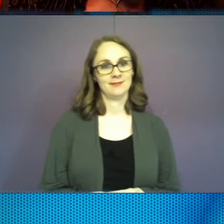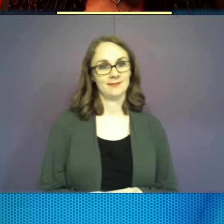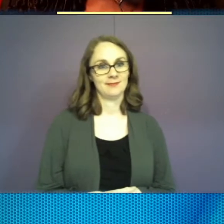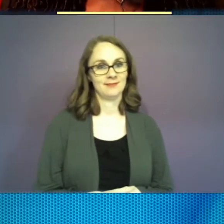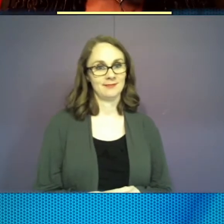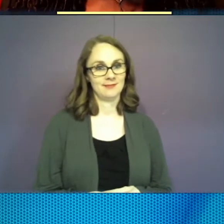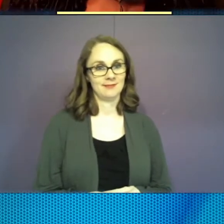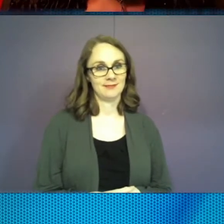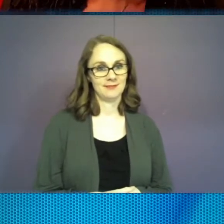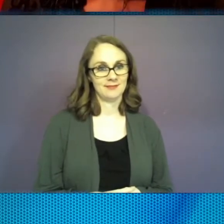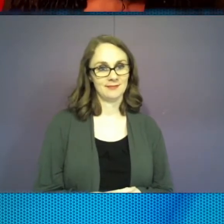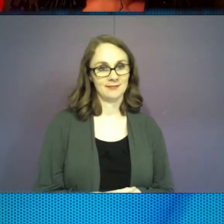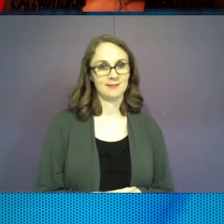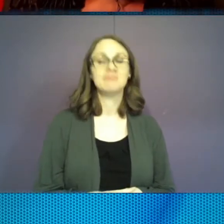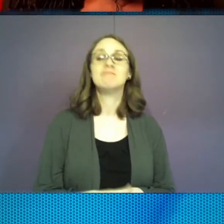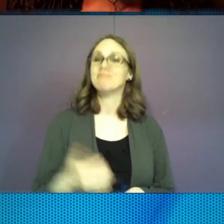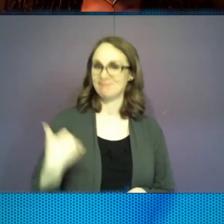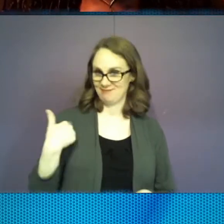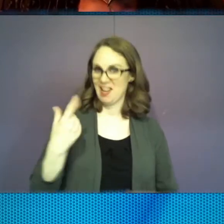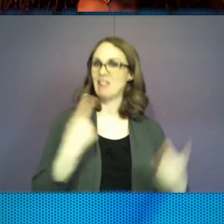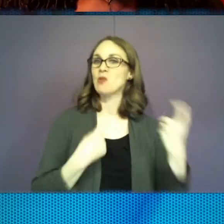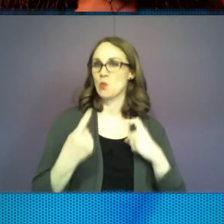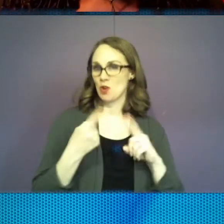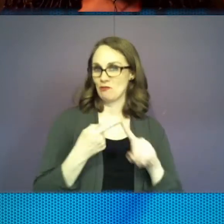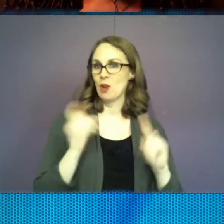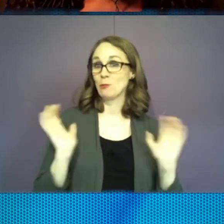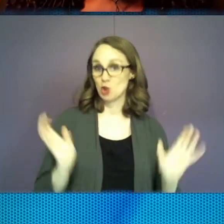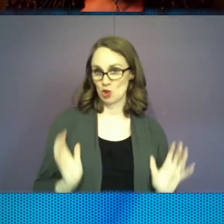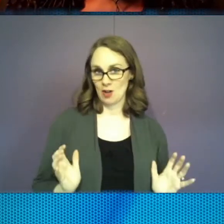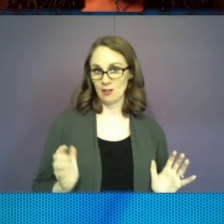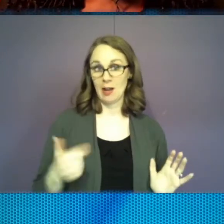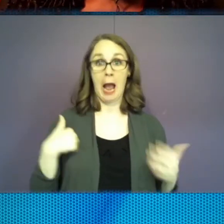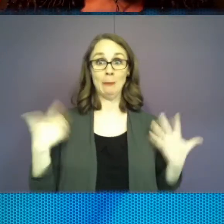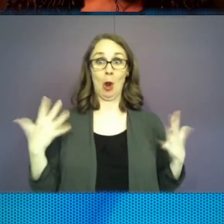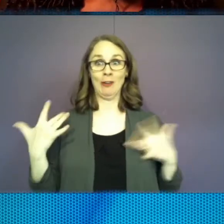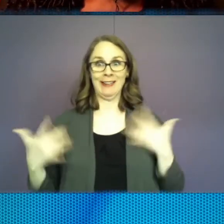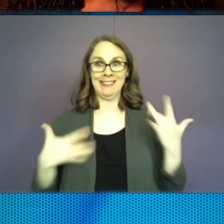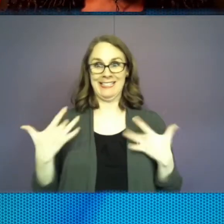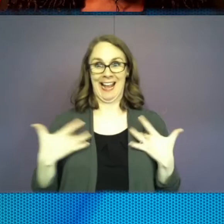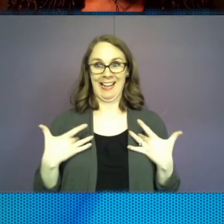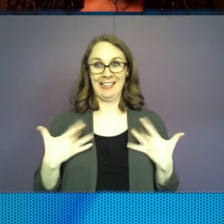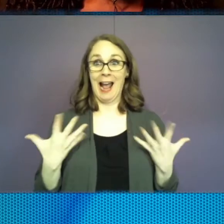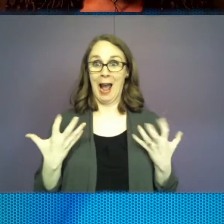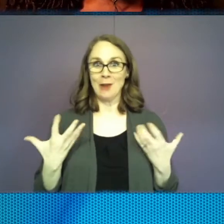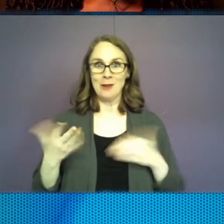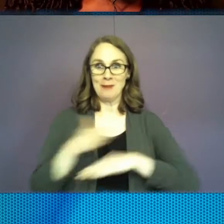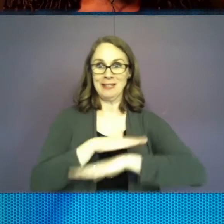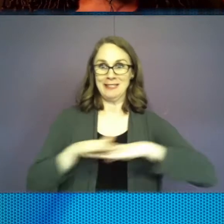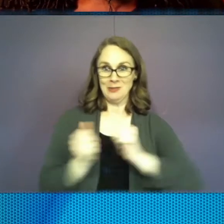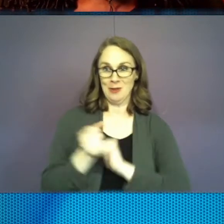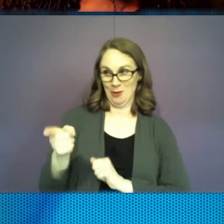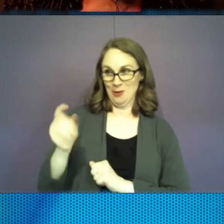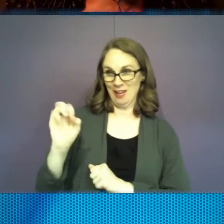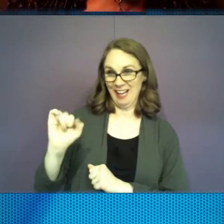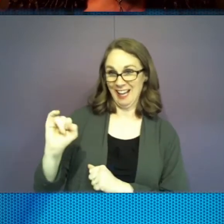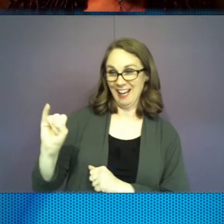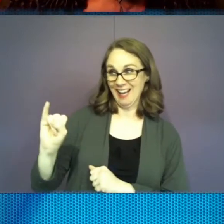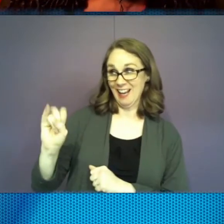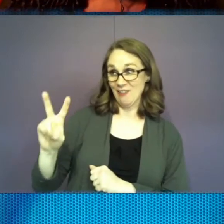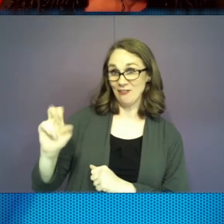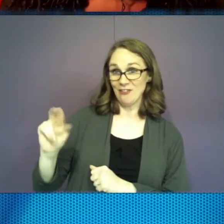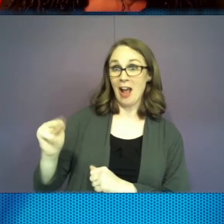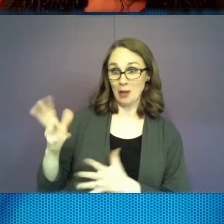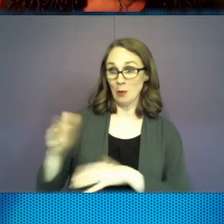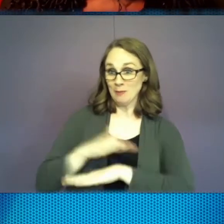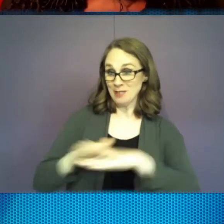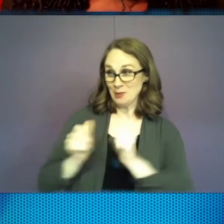There is time to get questions from the chat. And I'm already excited. I want to be on stage with you, Yvonne. I want to be on stage with